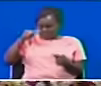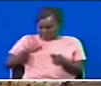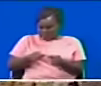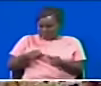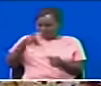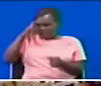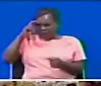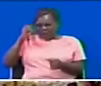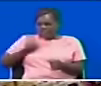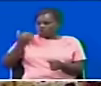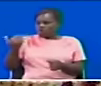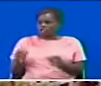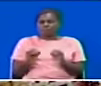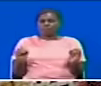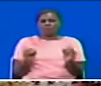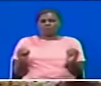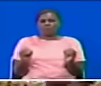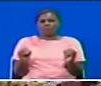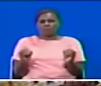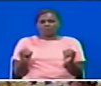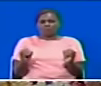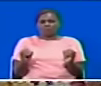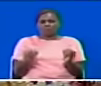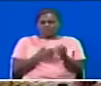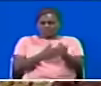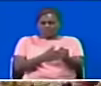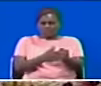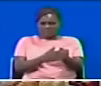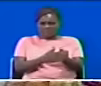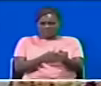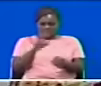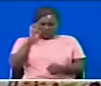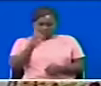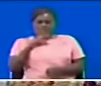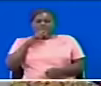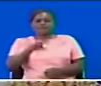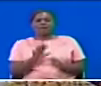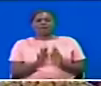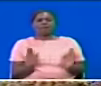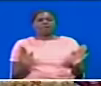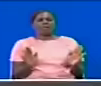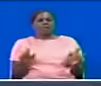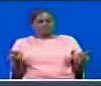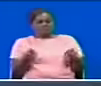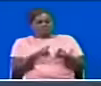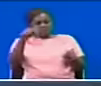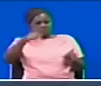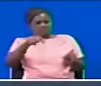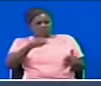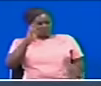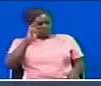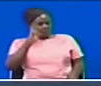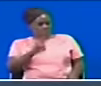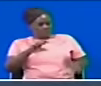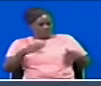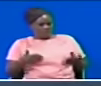She's our daughter. I'm just saying, in terms of now leadership, they will just look at the son. So even today, look at how